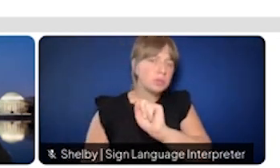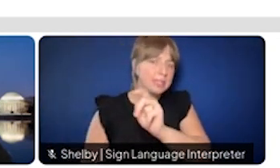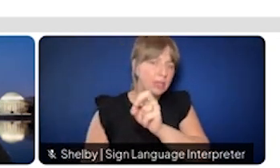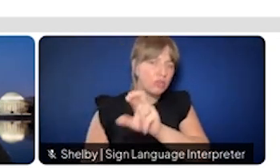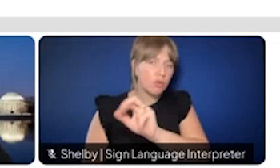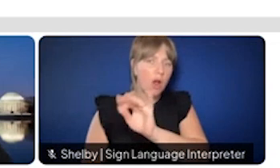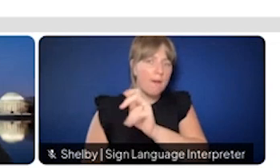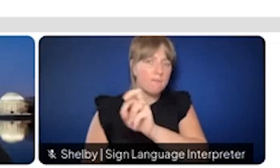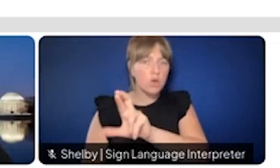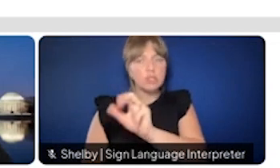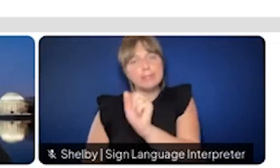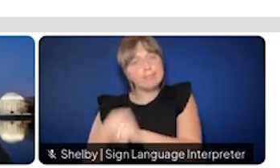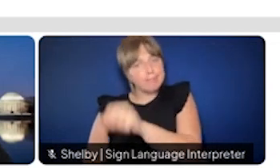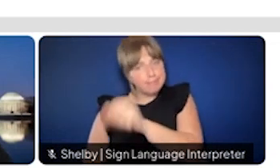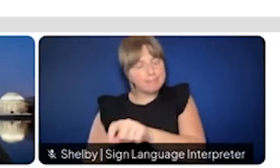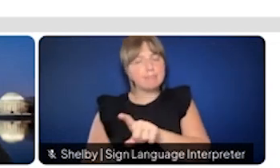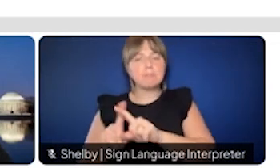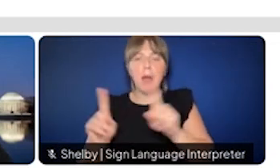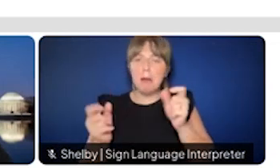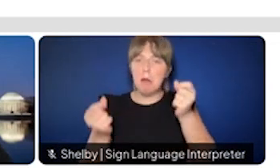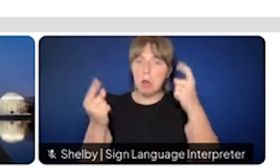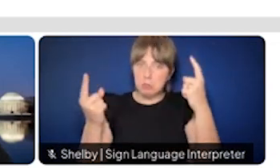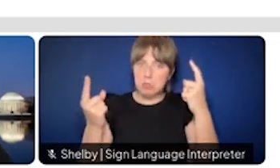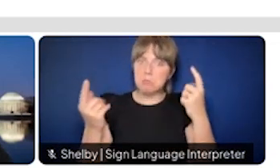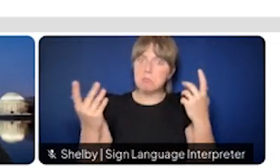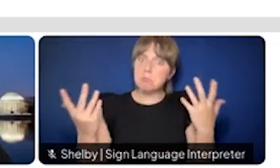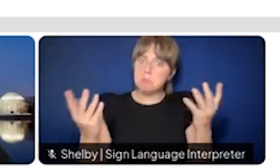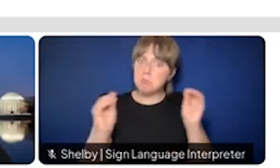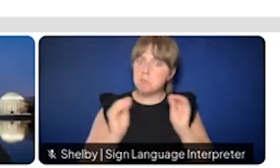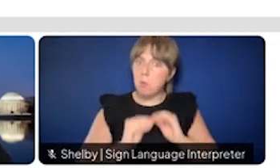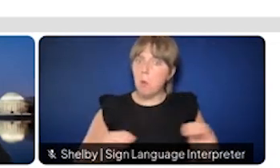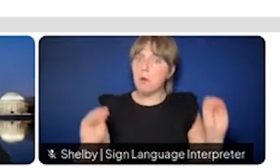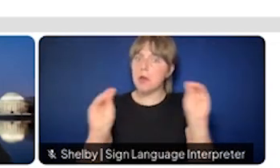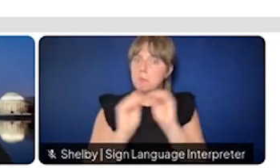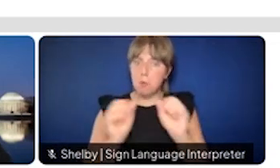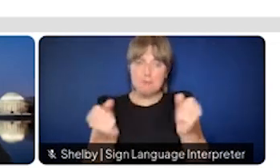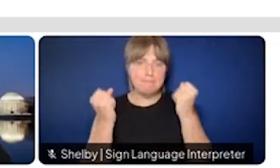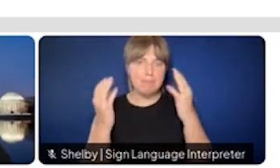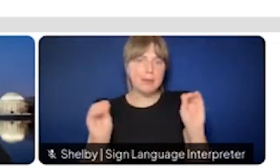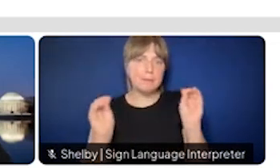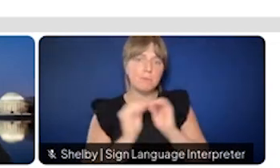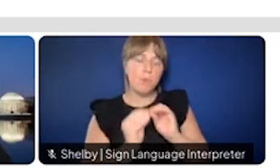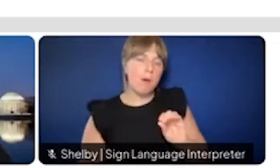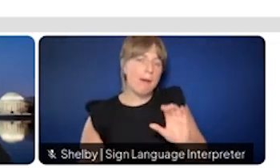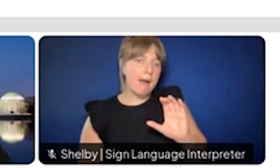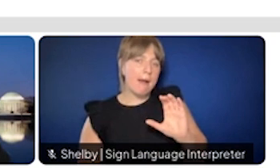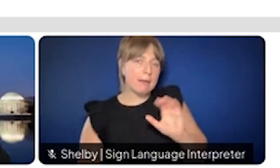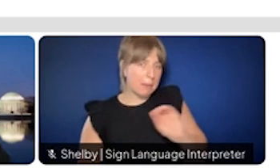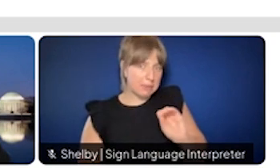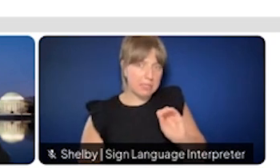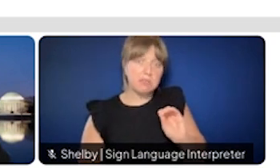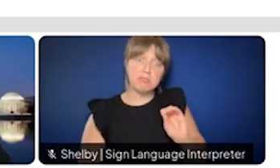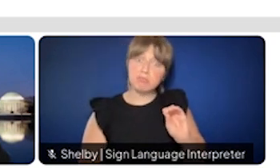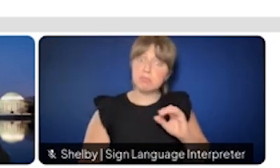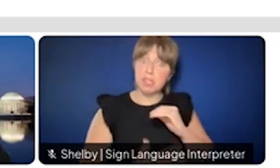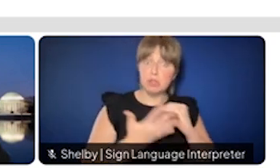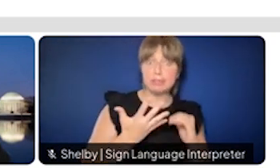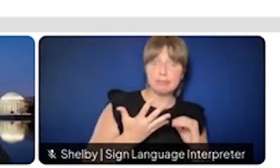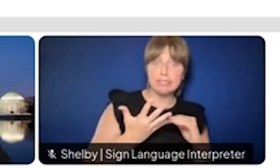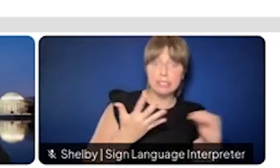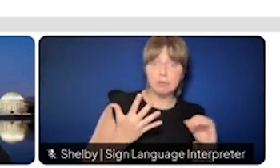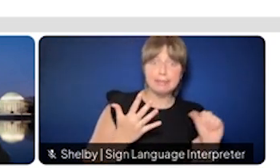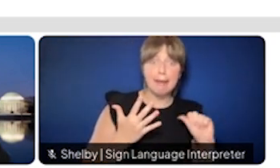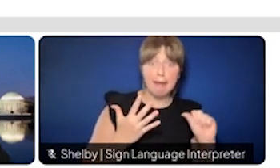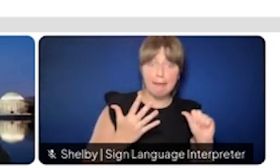But there's increasingly companies across the venture spectrum, even as early as Series A, that are considering a tender offer and